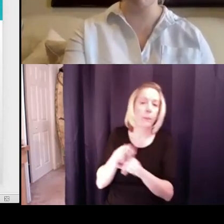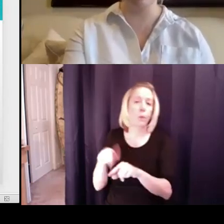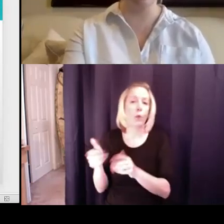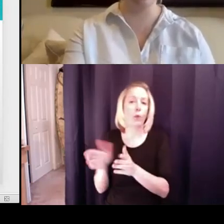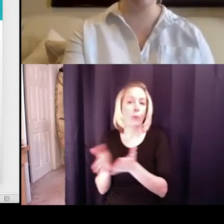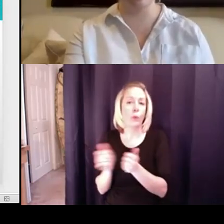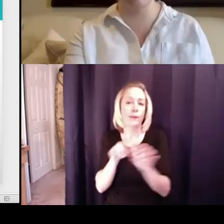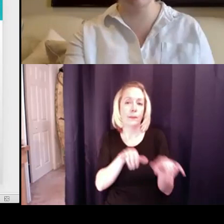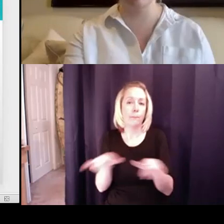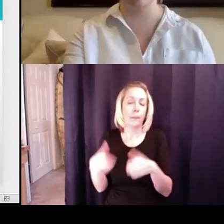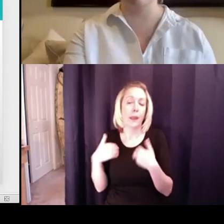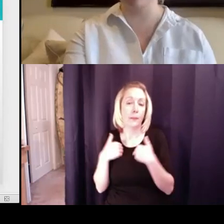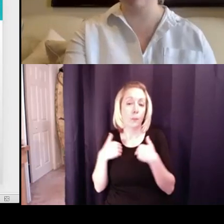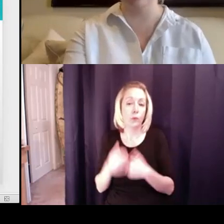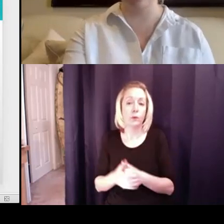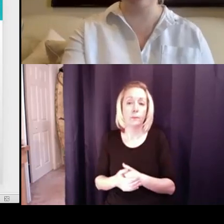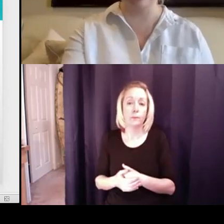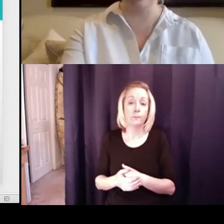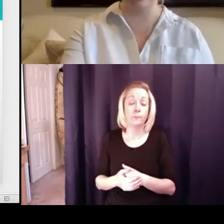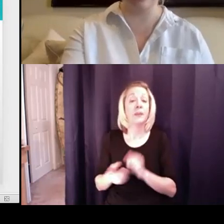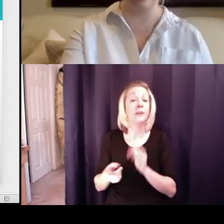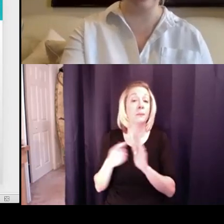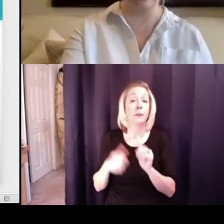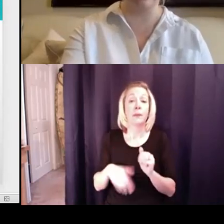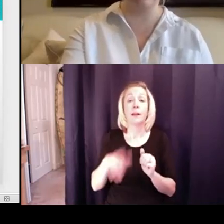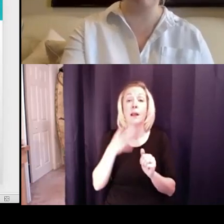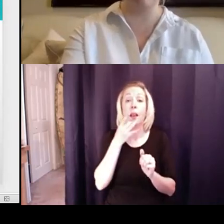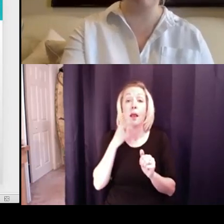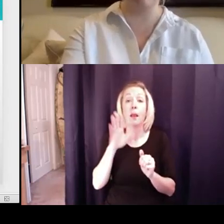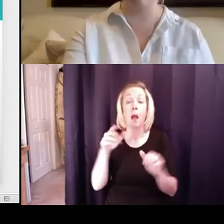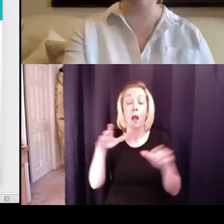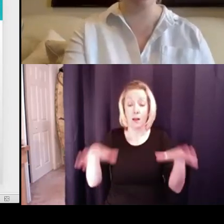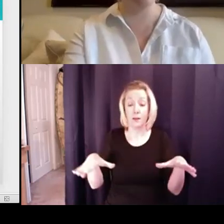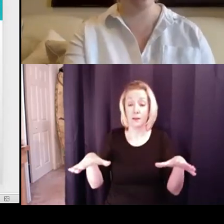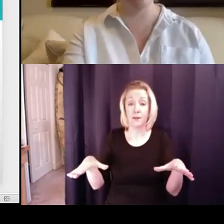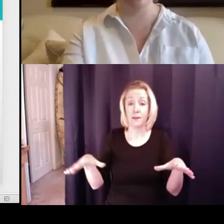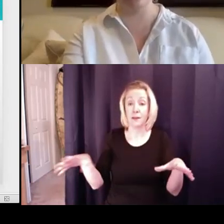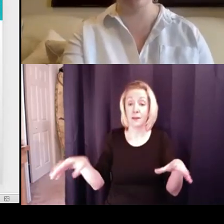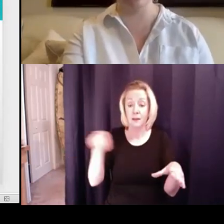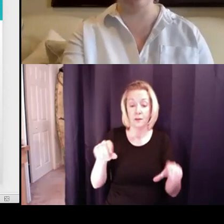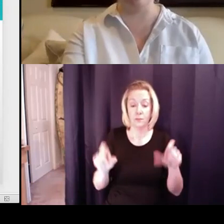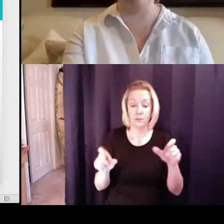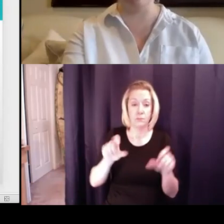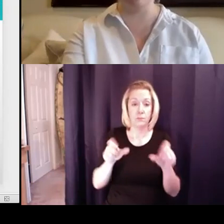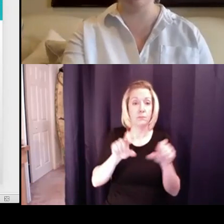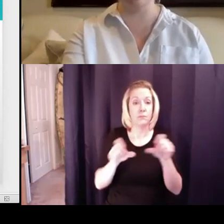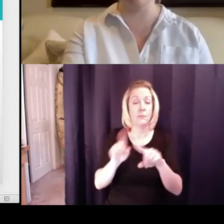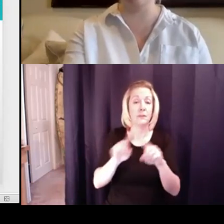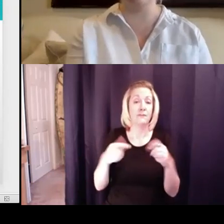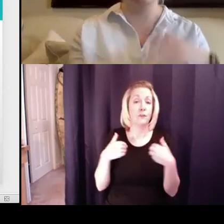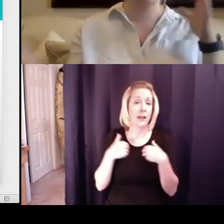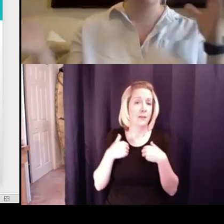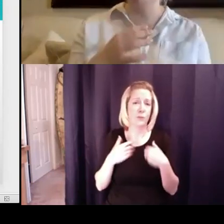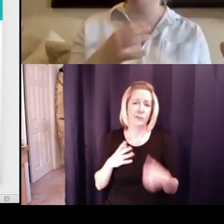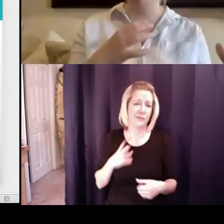Some of my students, we like to put them on the light box. They're not necessarily attending. Some of them are in phase 1. They're not really attending to the pictures in the